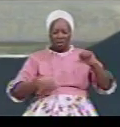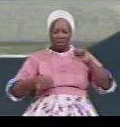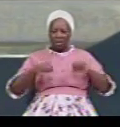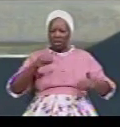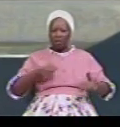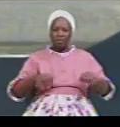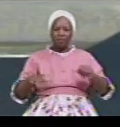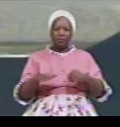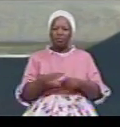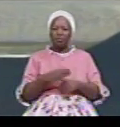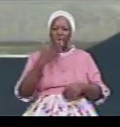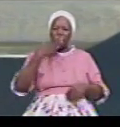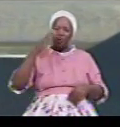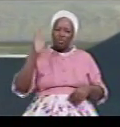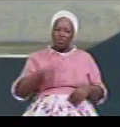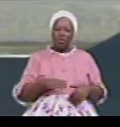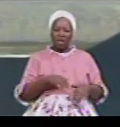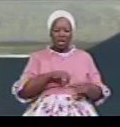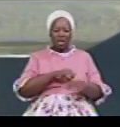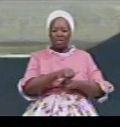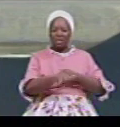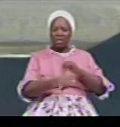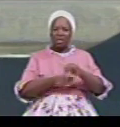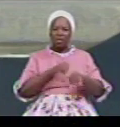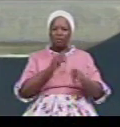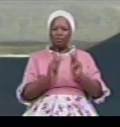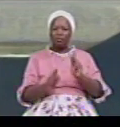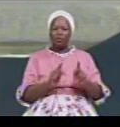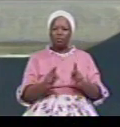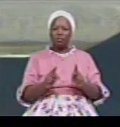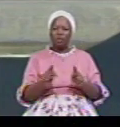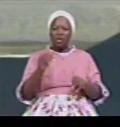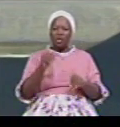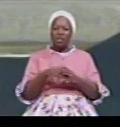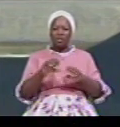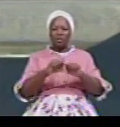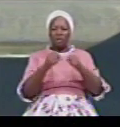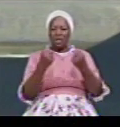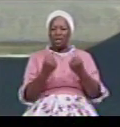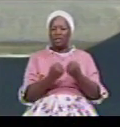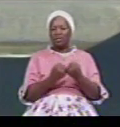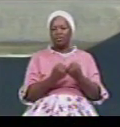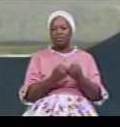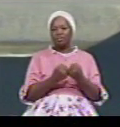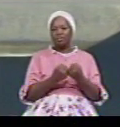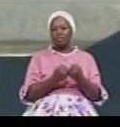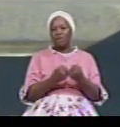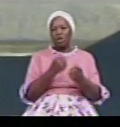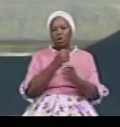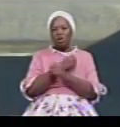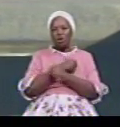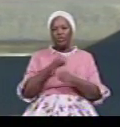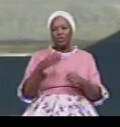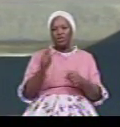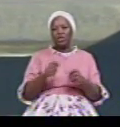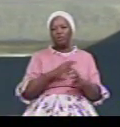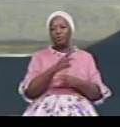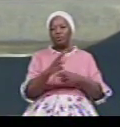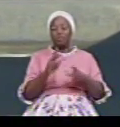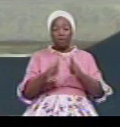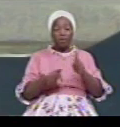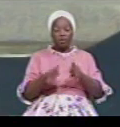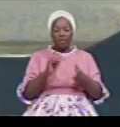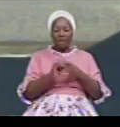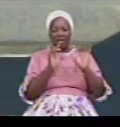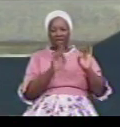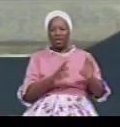dubious, deceitful people in society, loving the people that hate